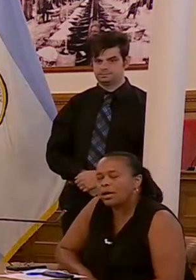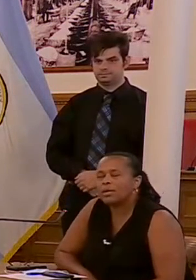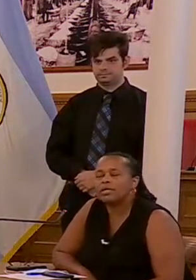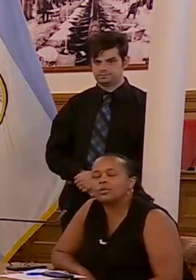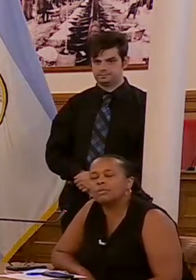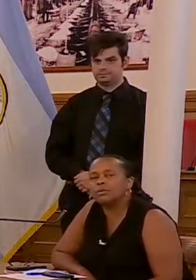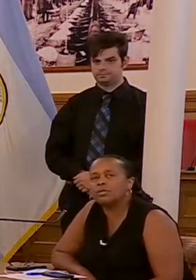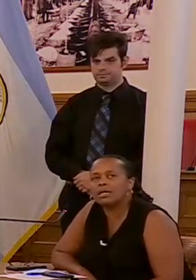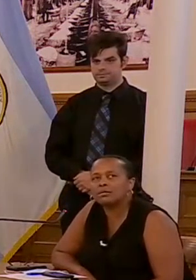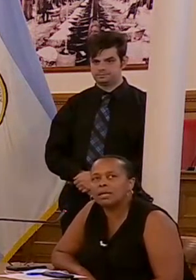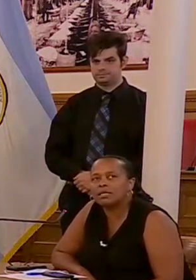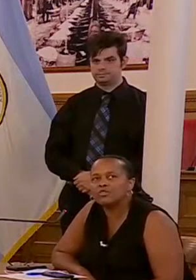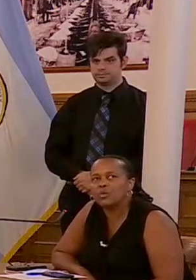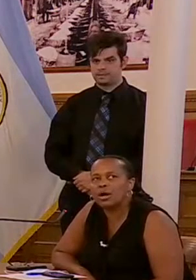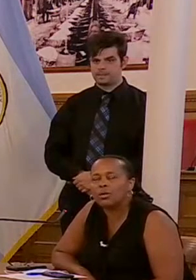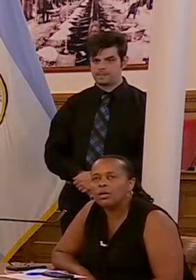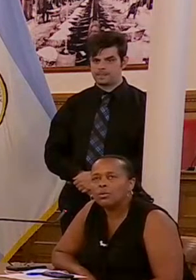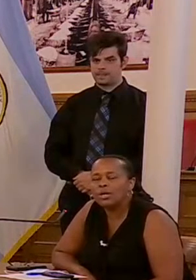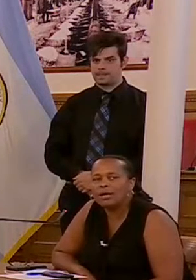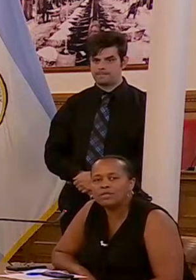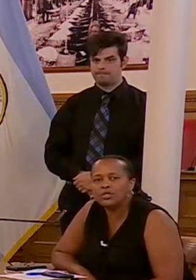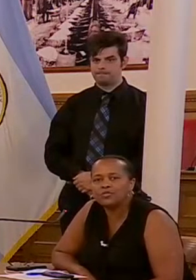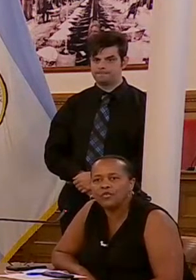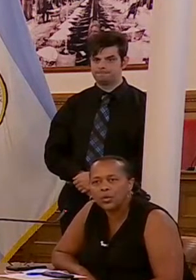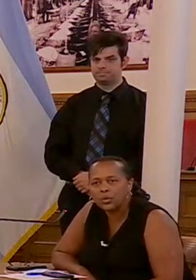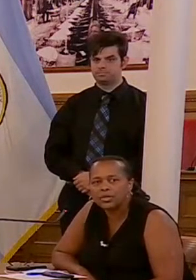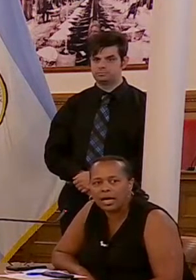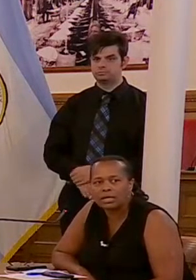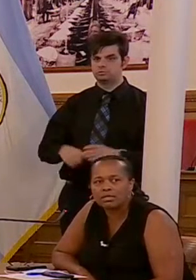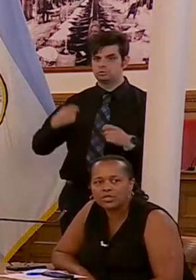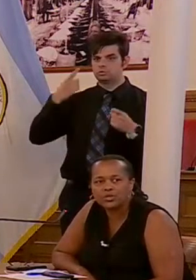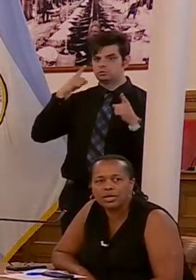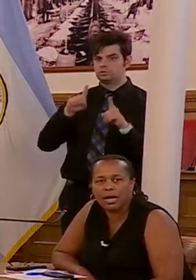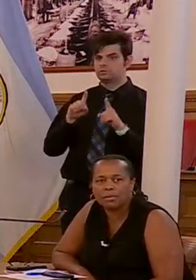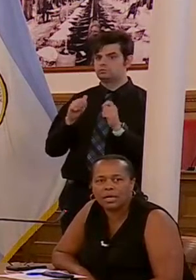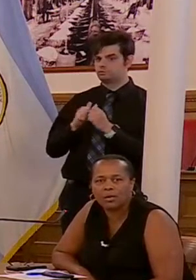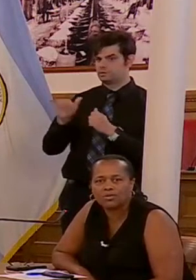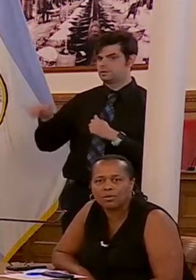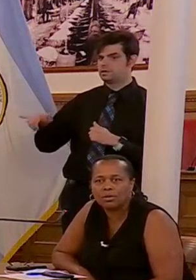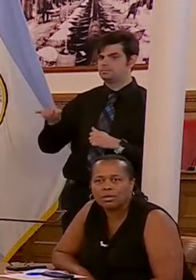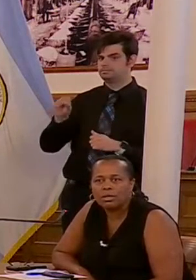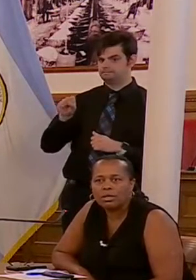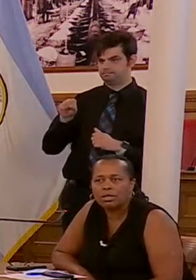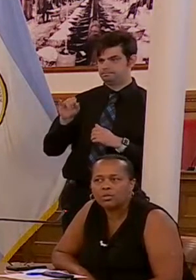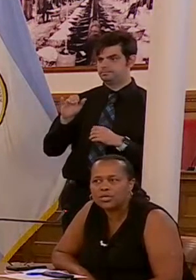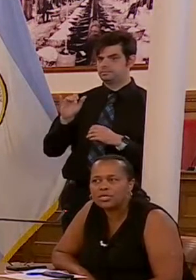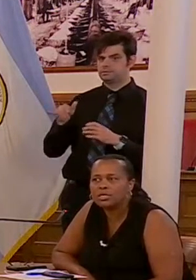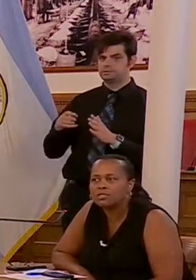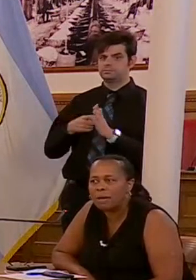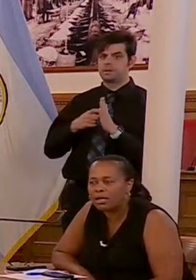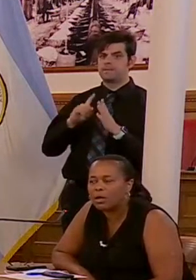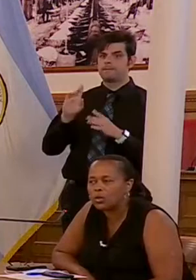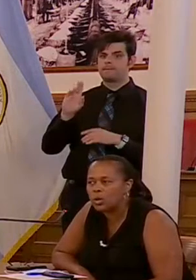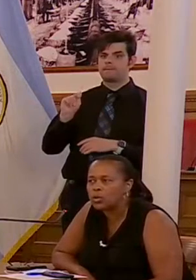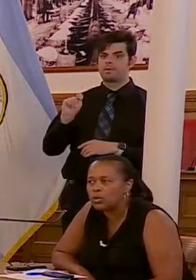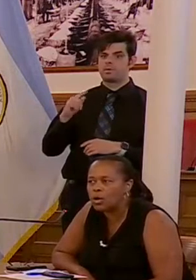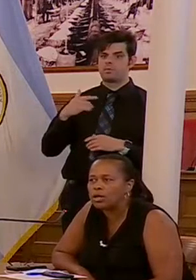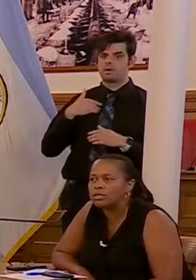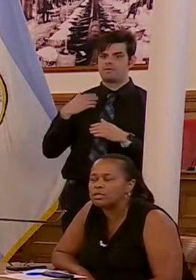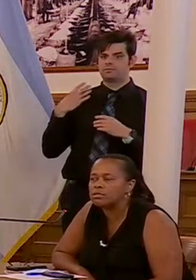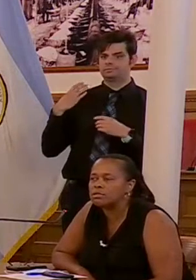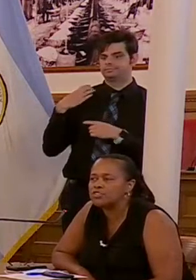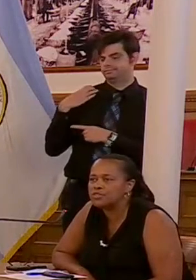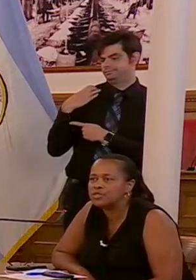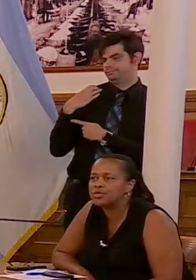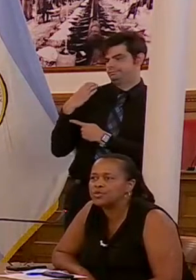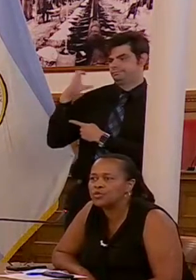We are in agreement with that demand as well. We have to defer that to the Common Council. And the reason is by local law,